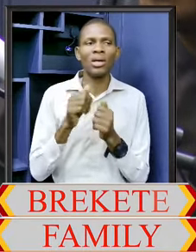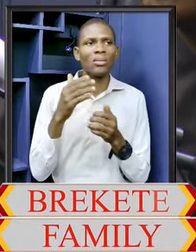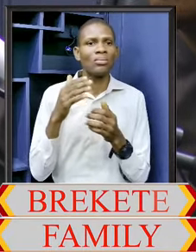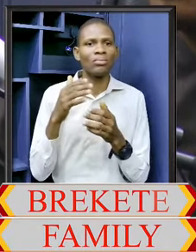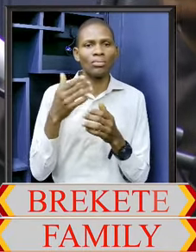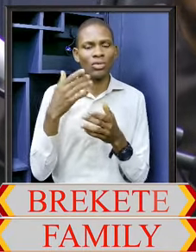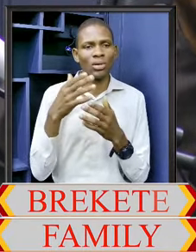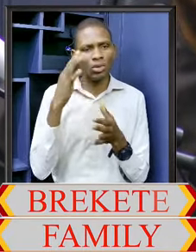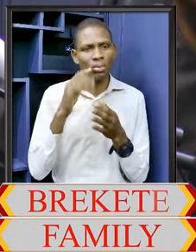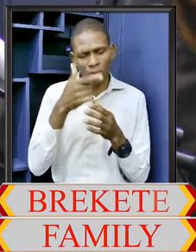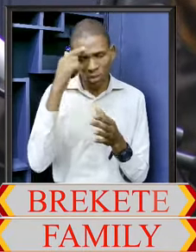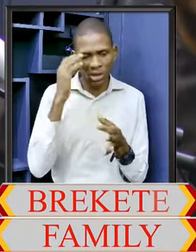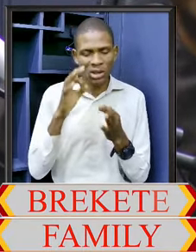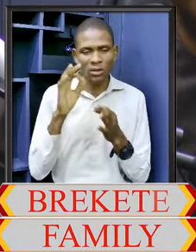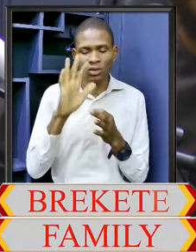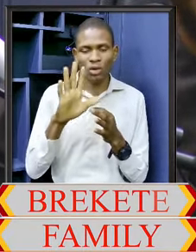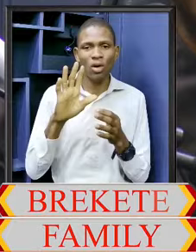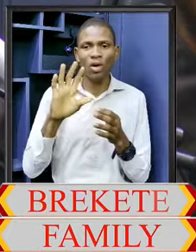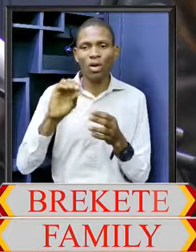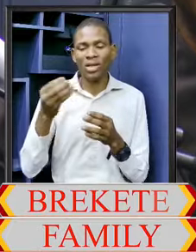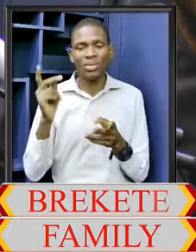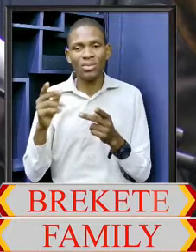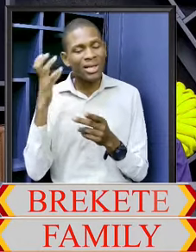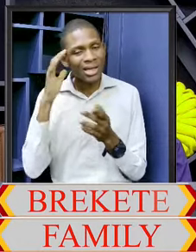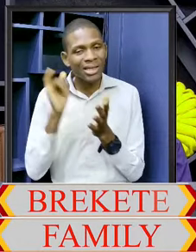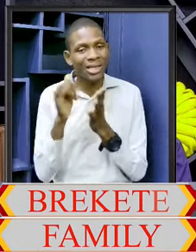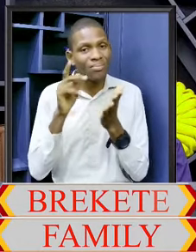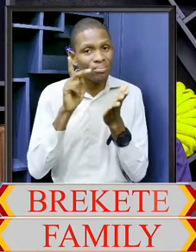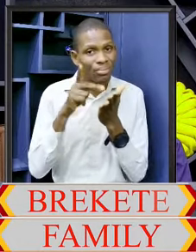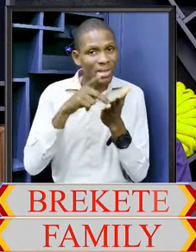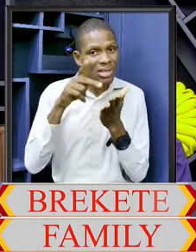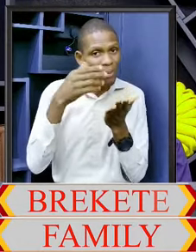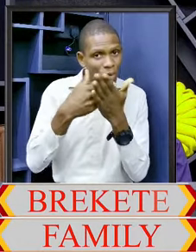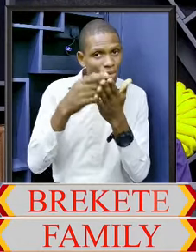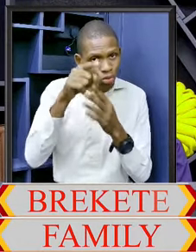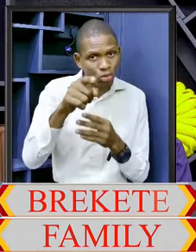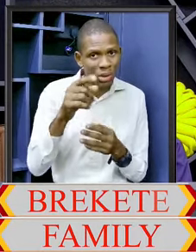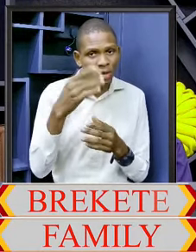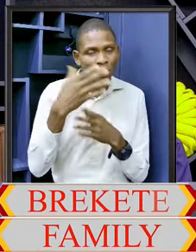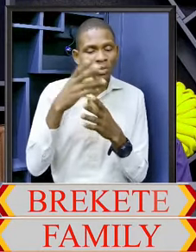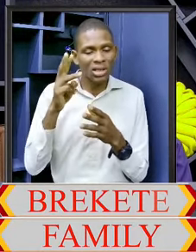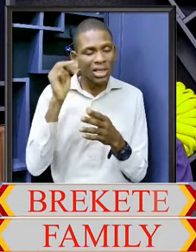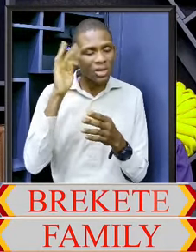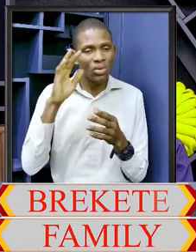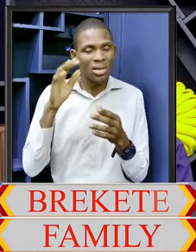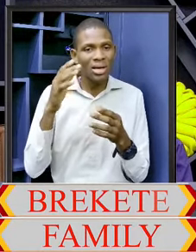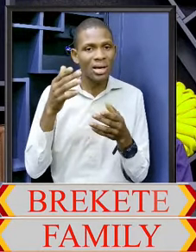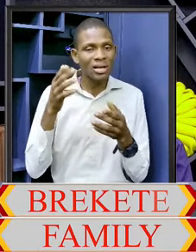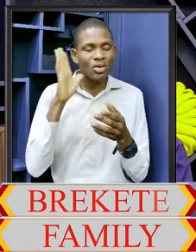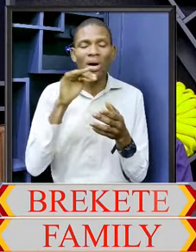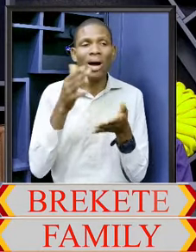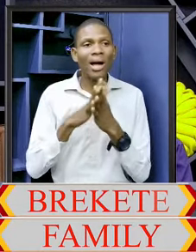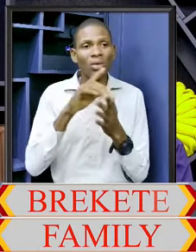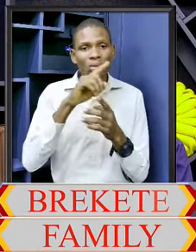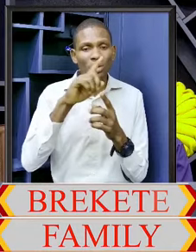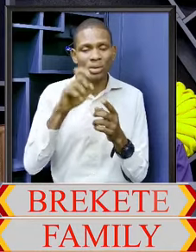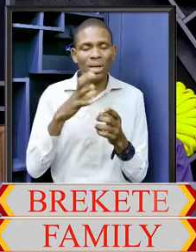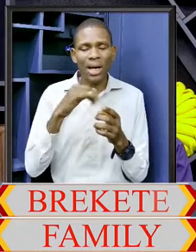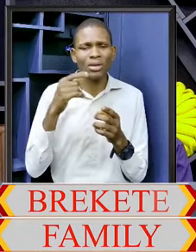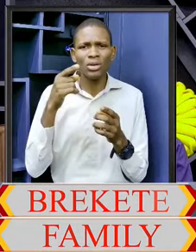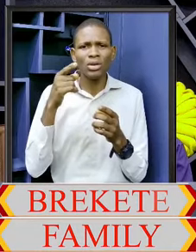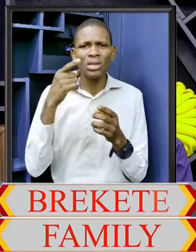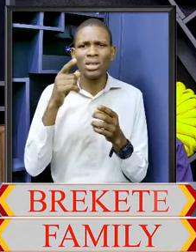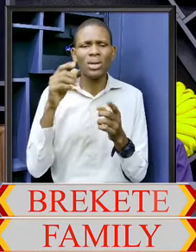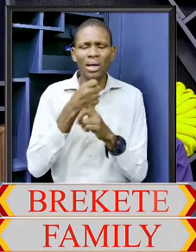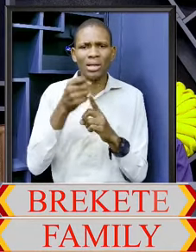if now your other siblings, they tell, say, now you, they don't pay that money. Some of them no go ask question. They go begin to attack you. But you